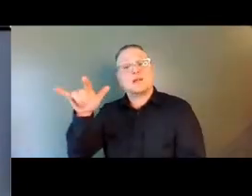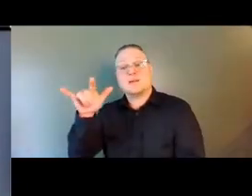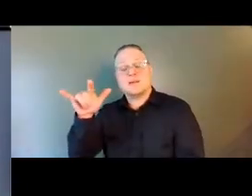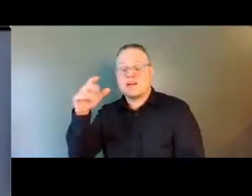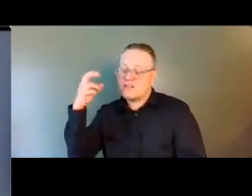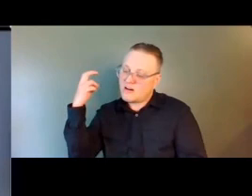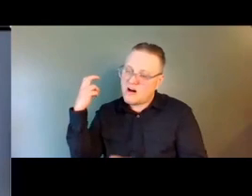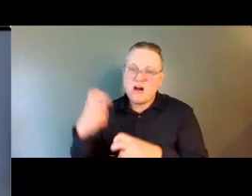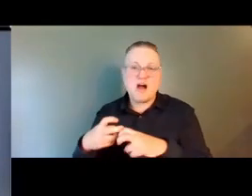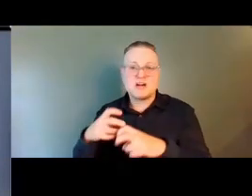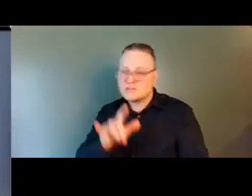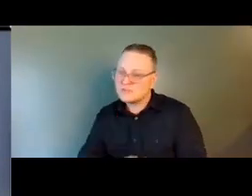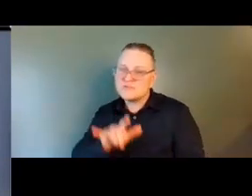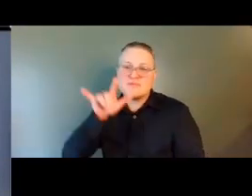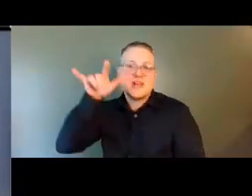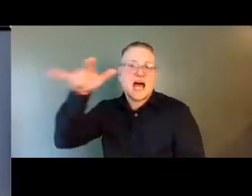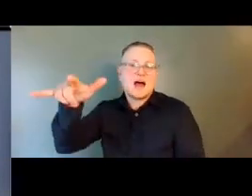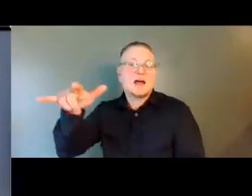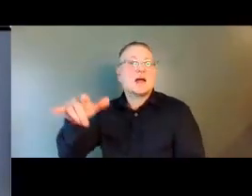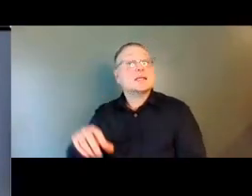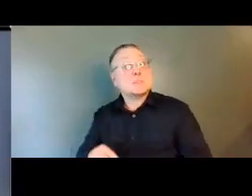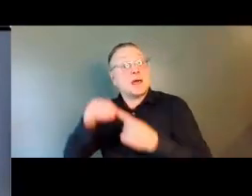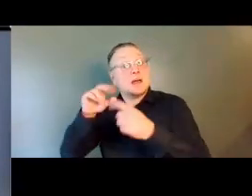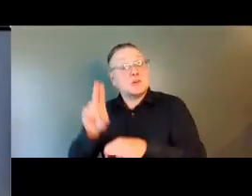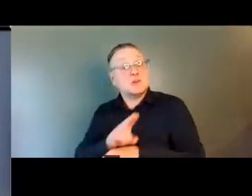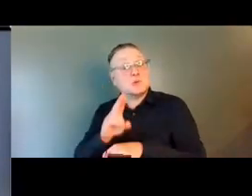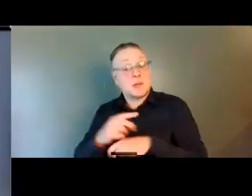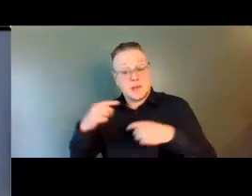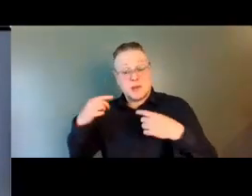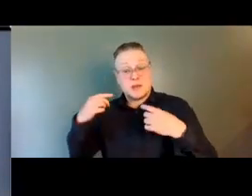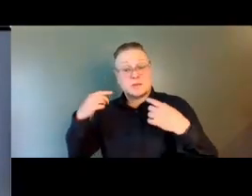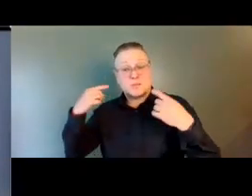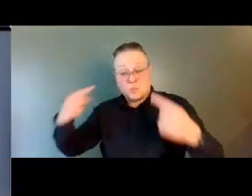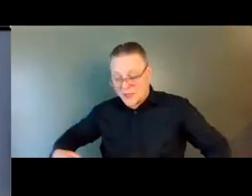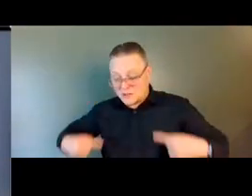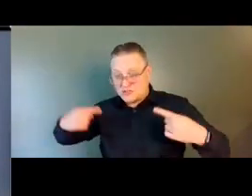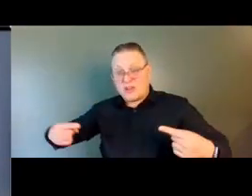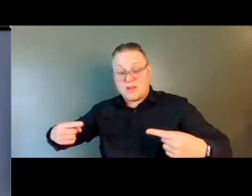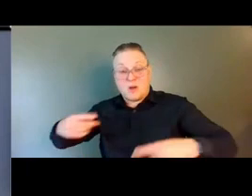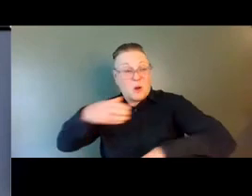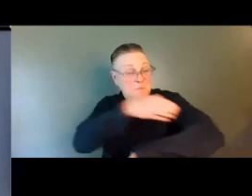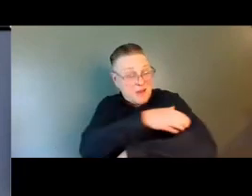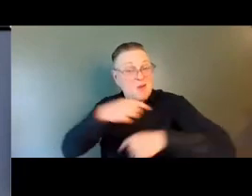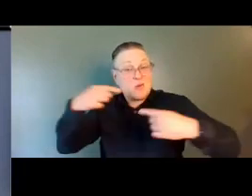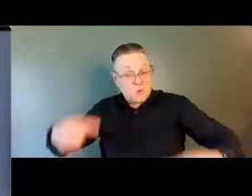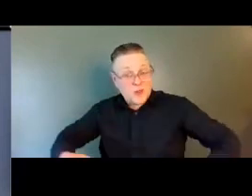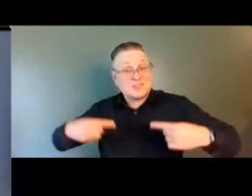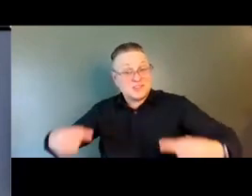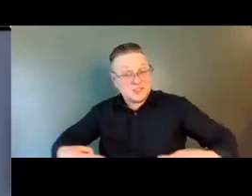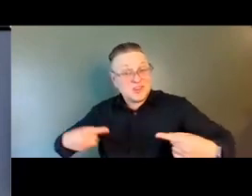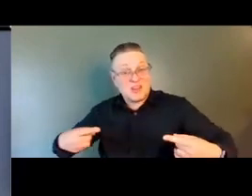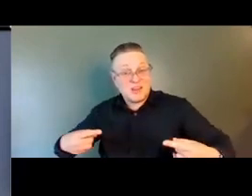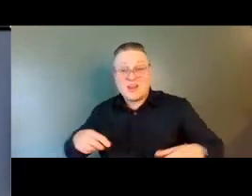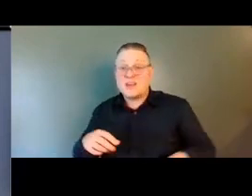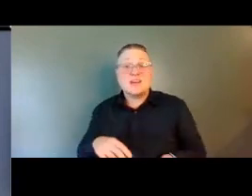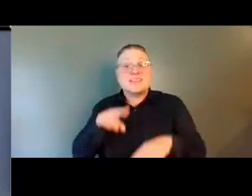disability, especially using a mobility device like a power wheelchair, and the seats being too close together and